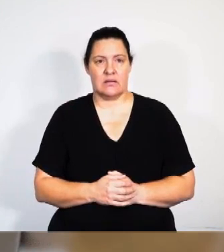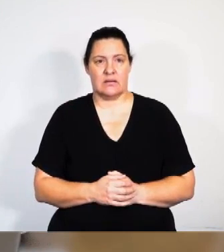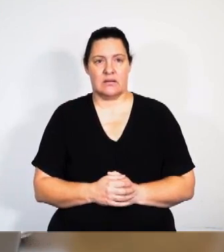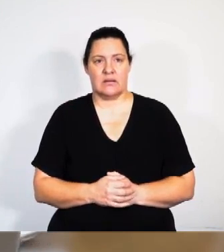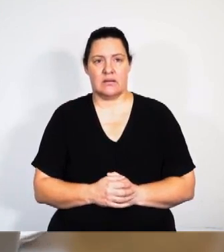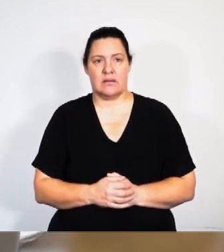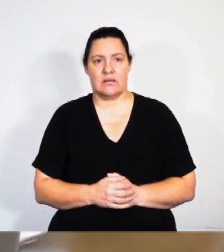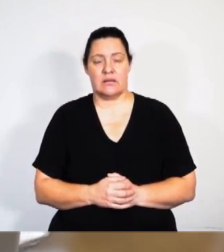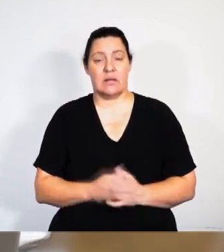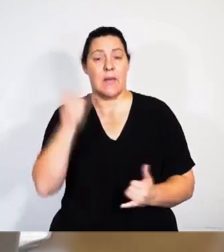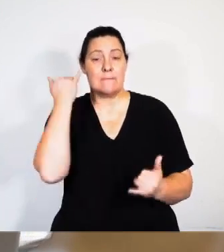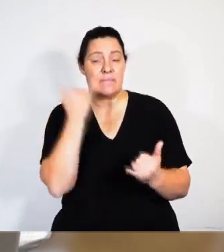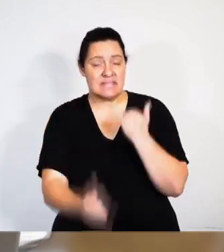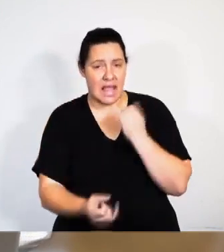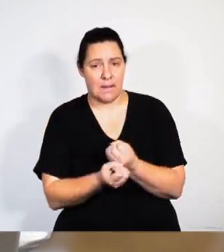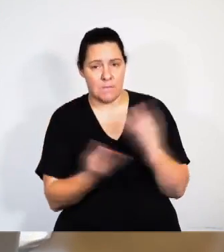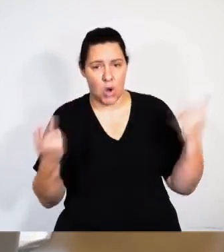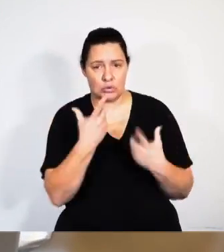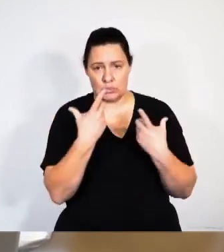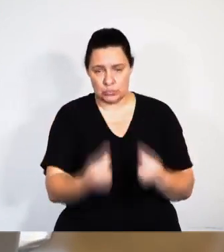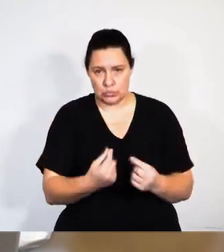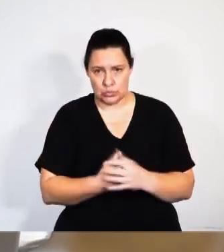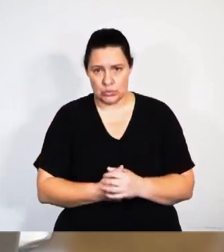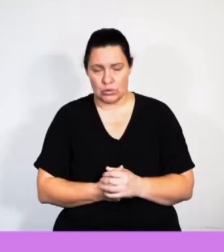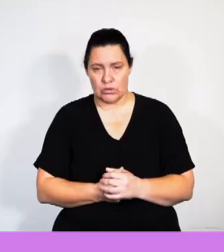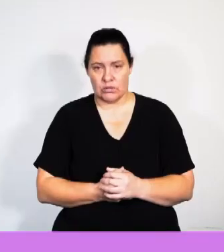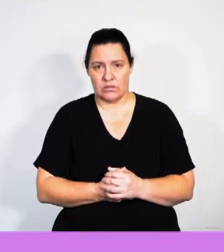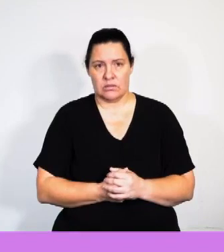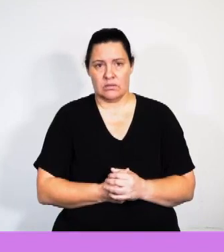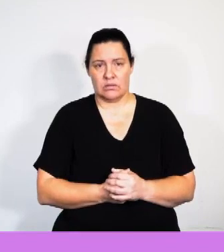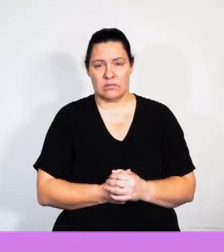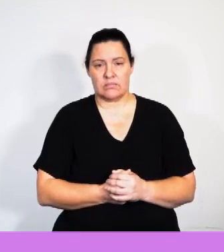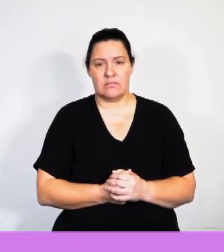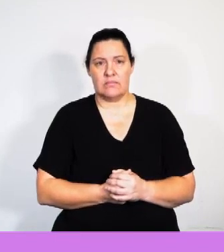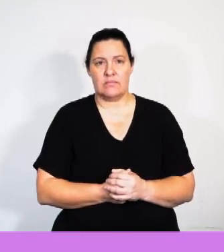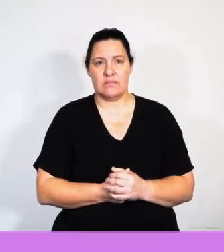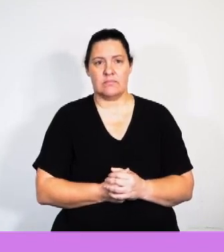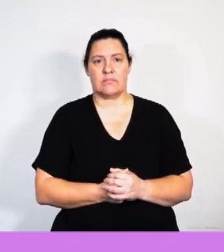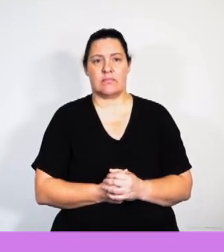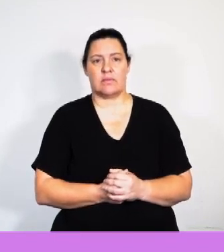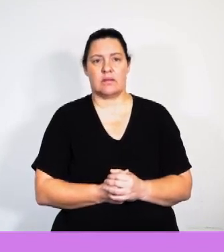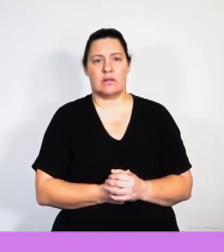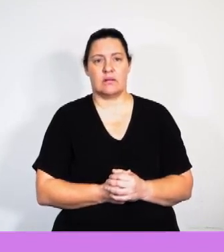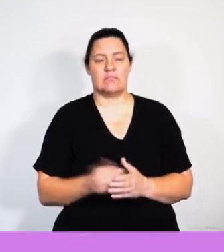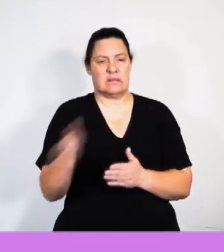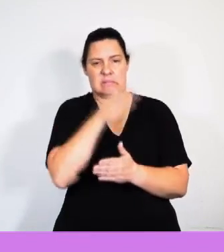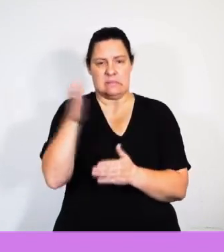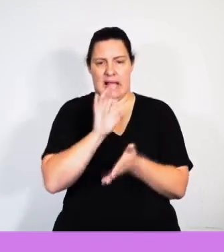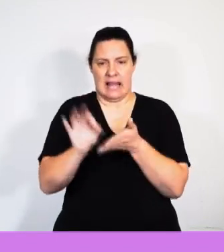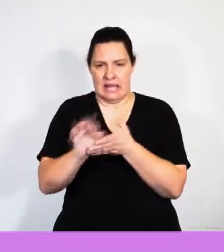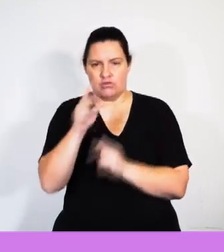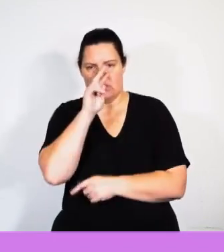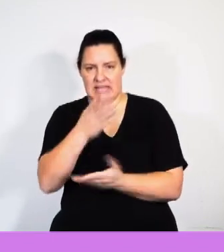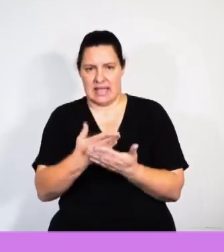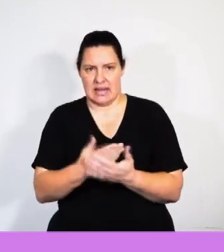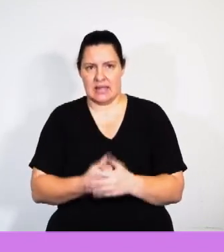common mistakes that we normally commit in this question are, let me just erase here so